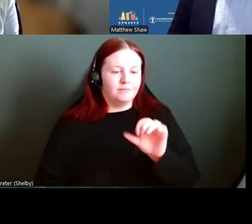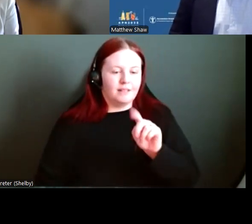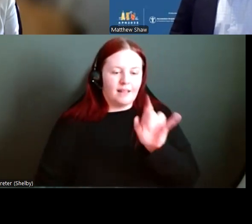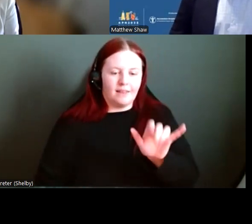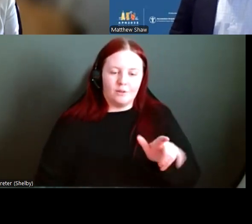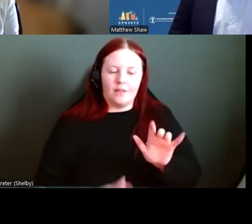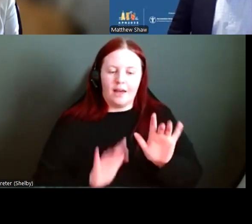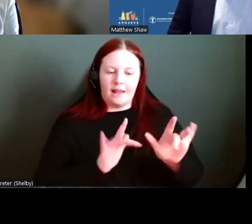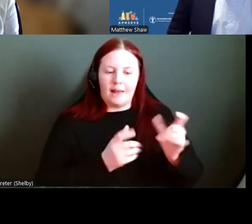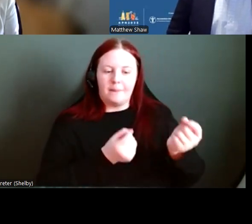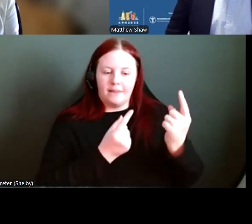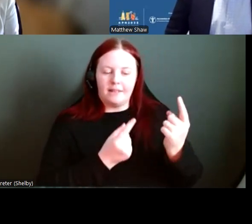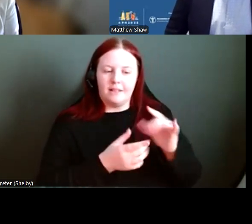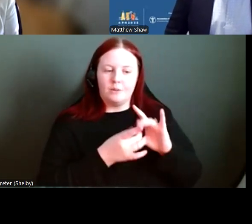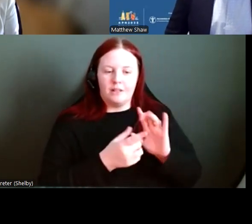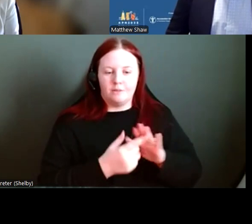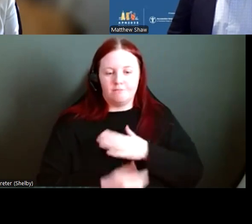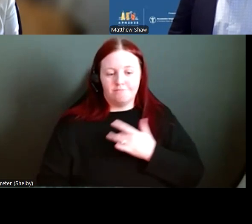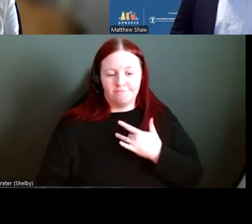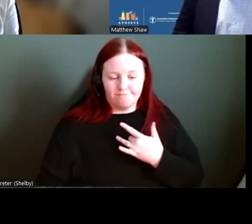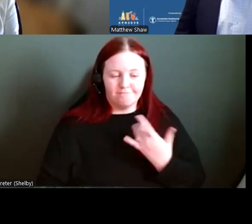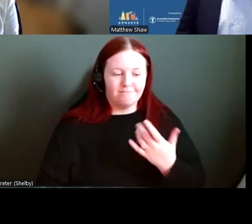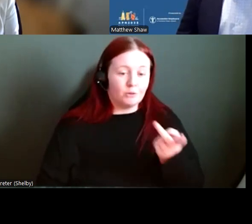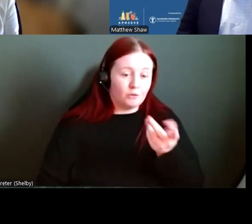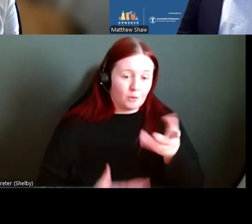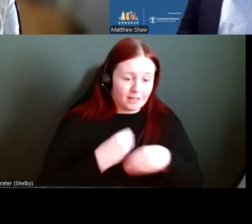Mandy, Matthew, anything to add?